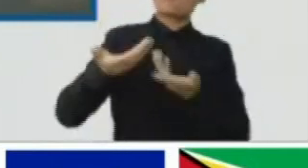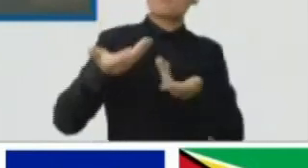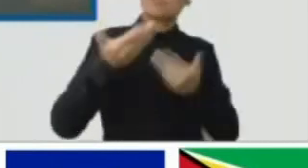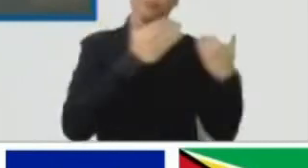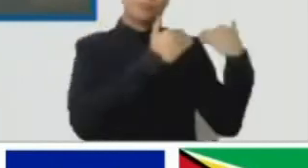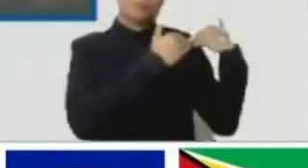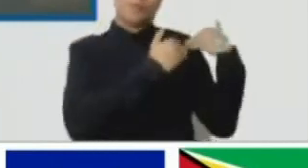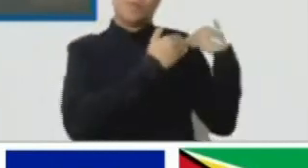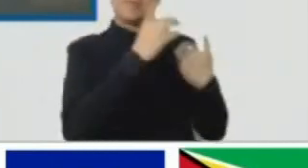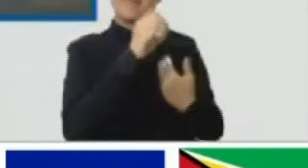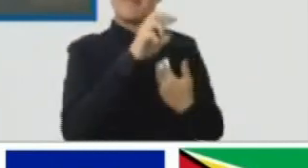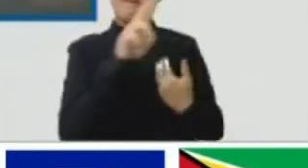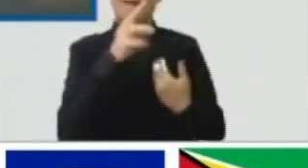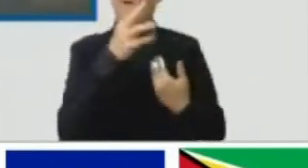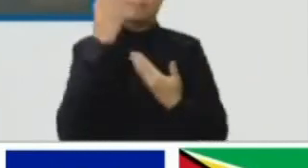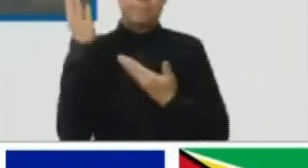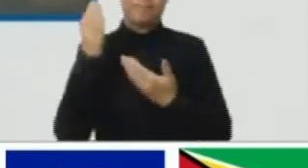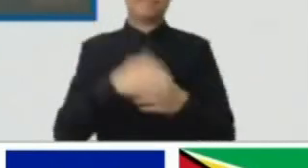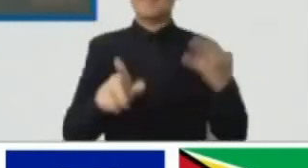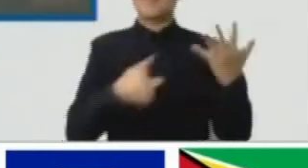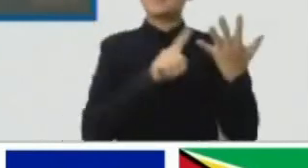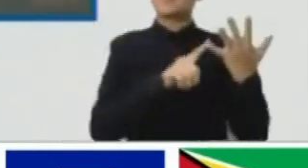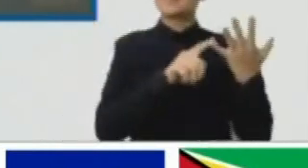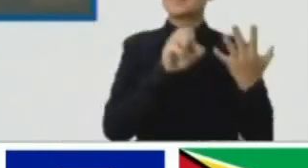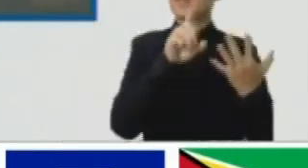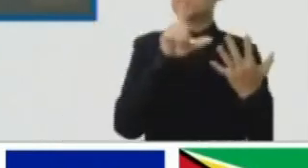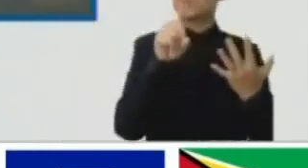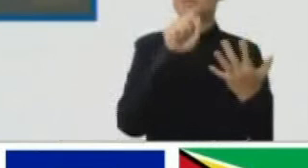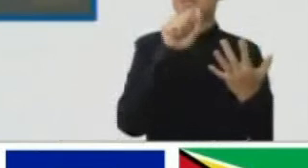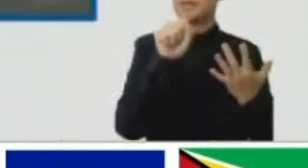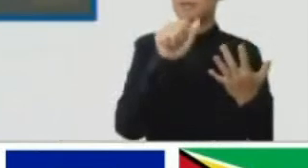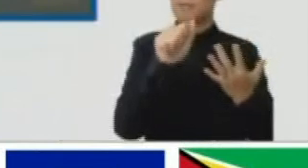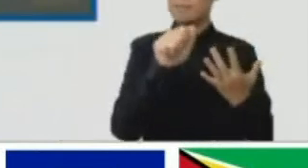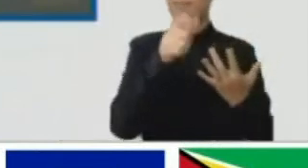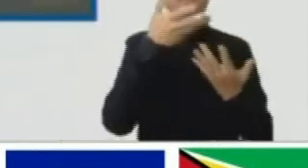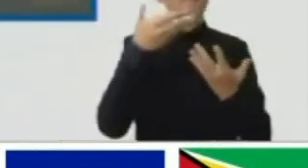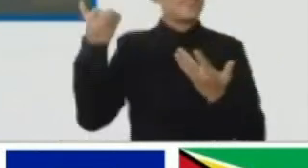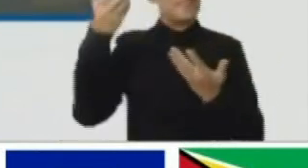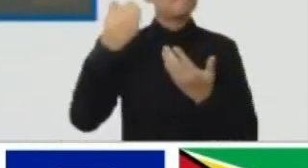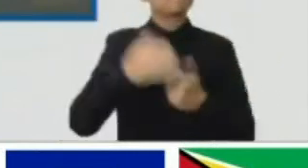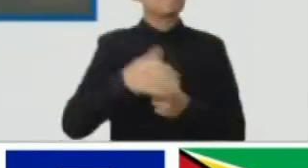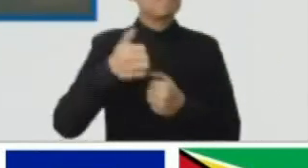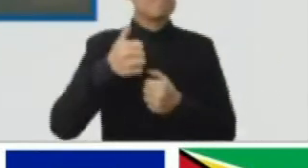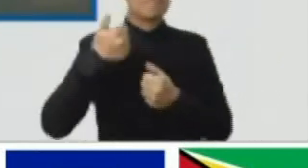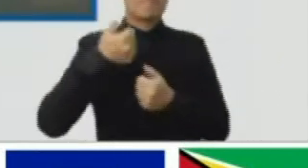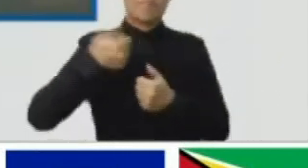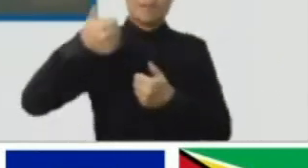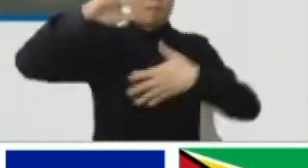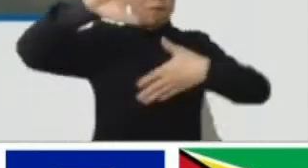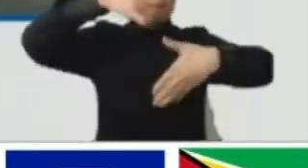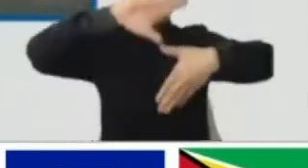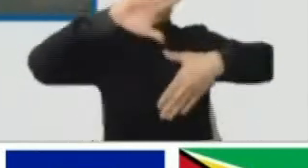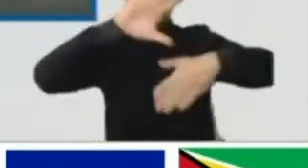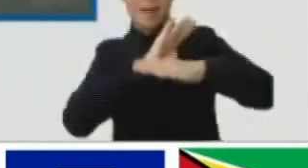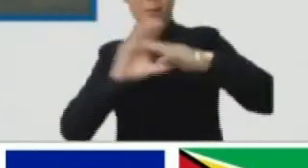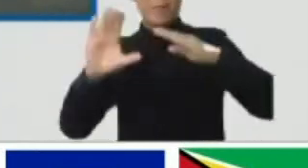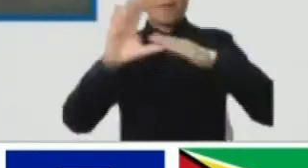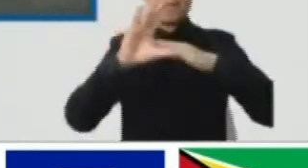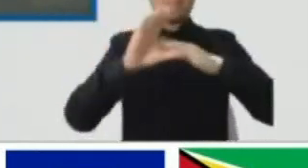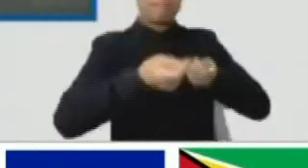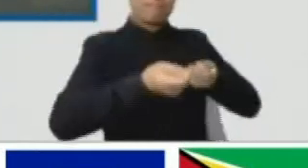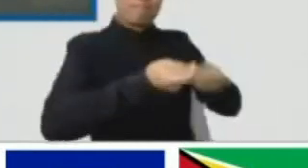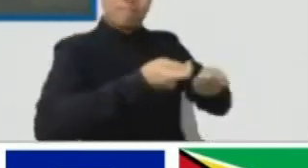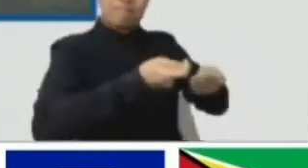Mr. Raul Salazar, Chief of UNDRR, Regional Office for the Americas and the Caribbean, Mr.